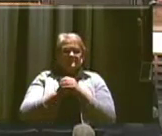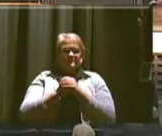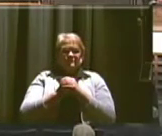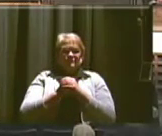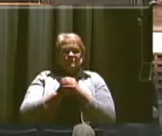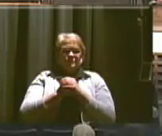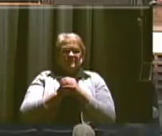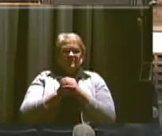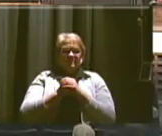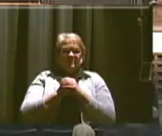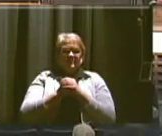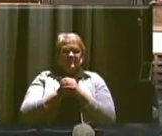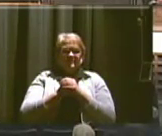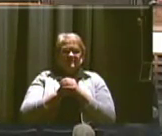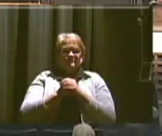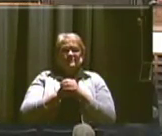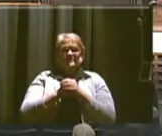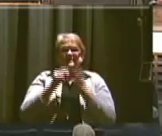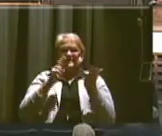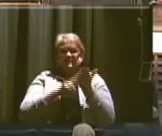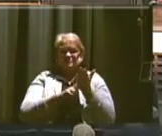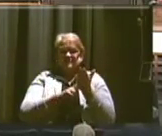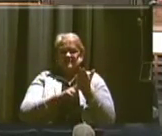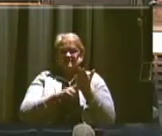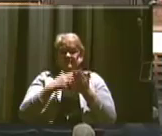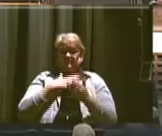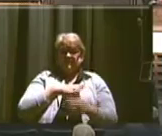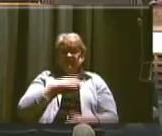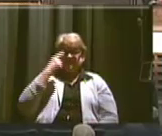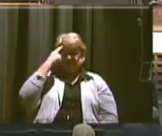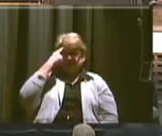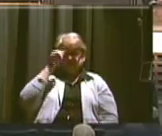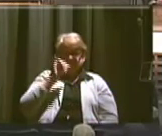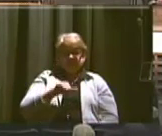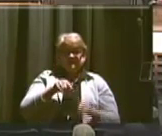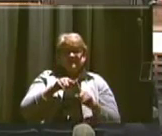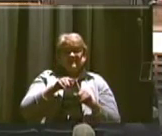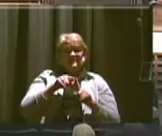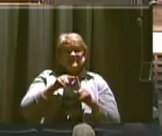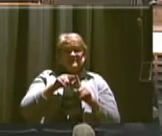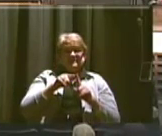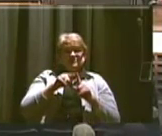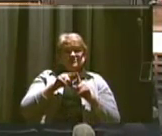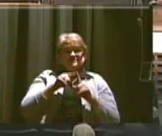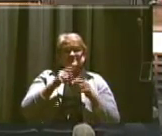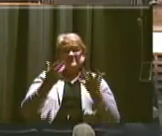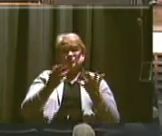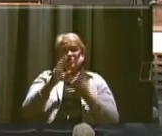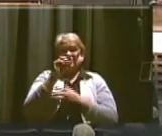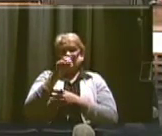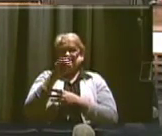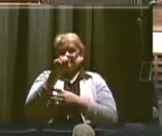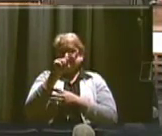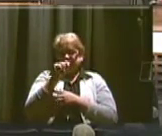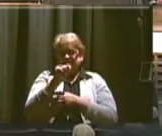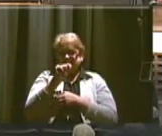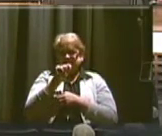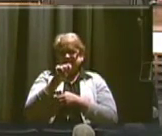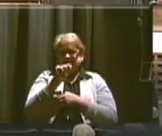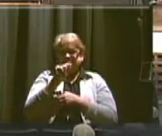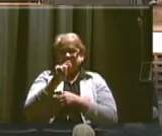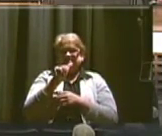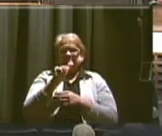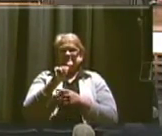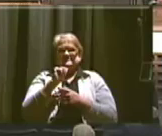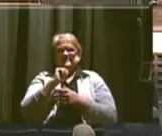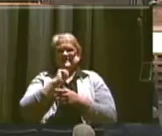that I offer my reflection is particularly modest and self-effacing in this day